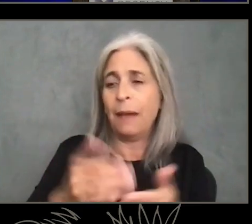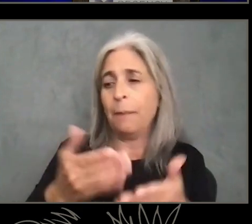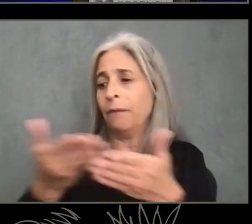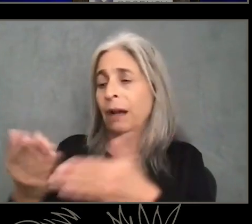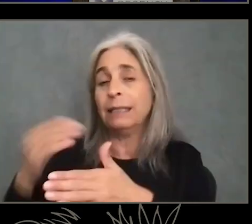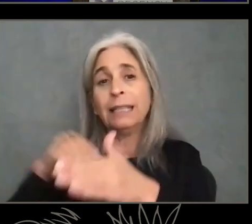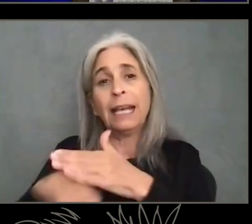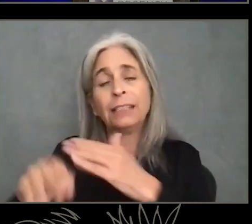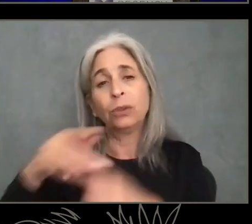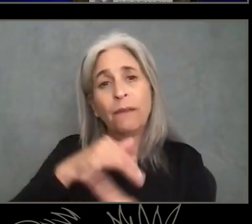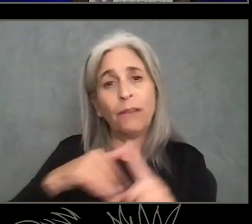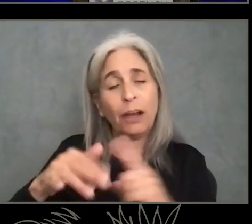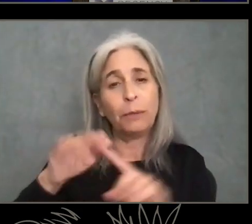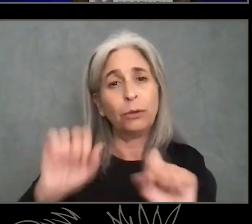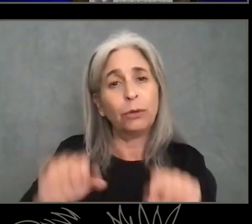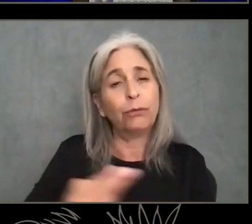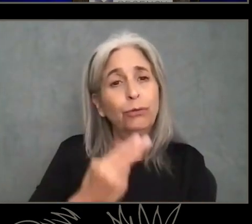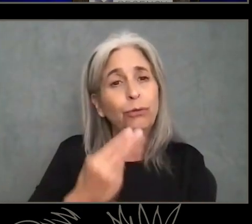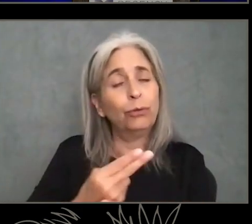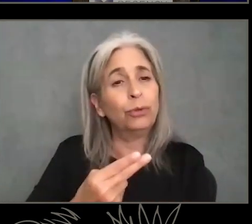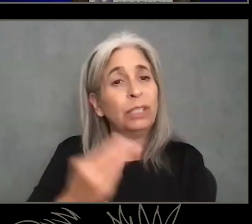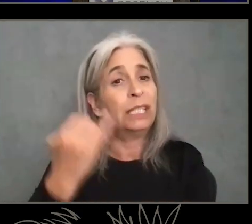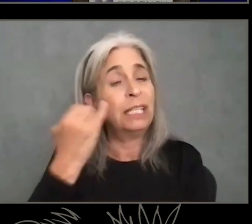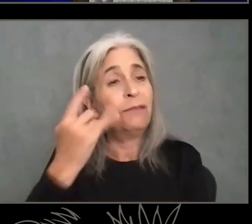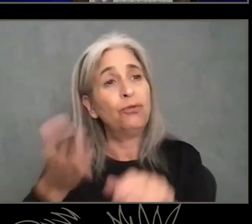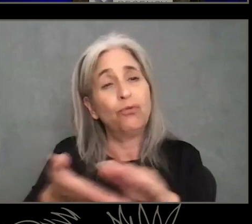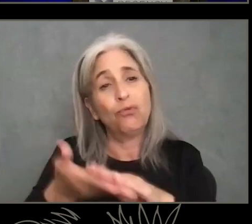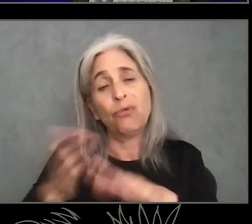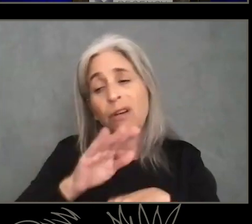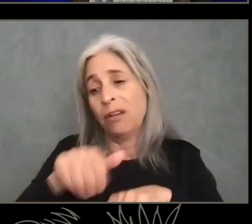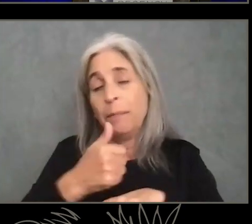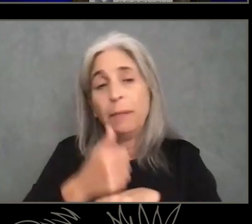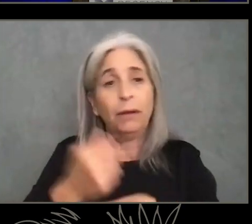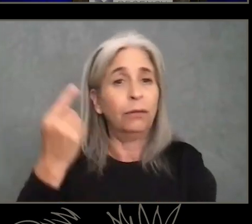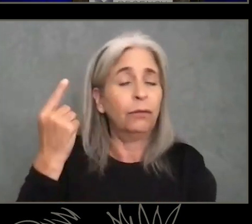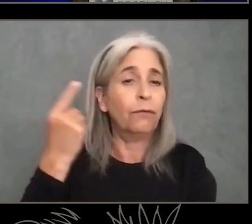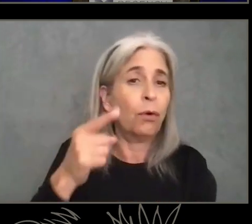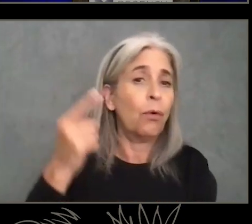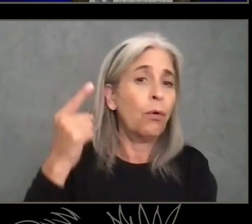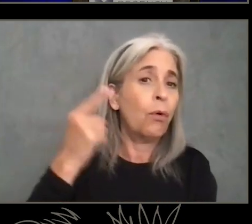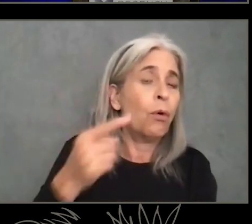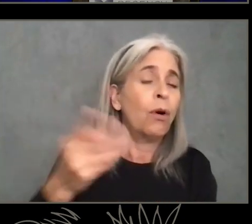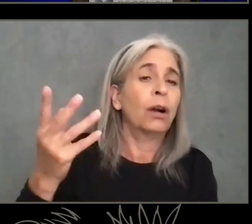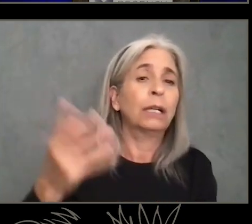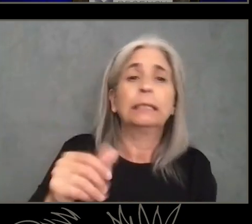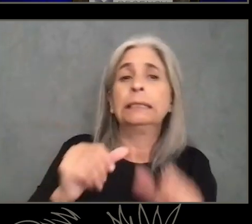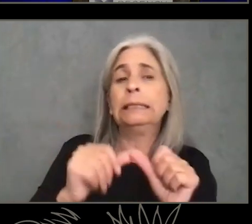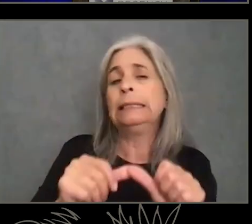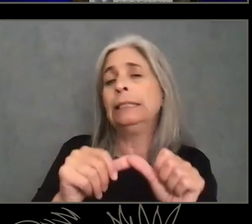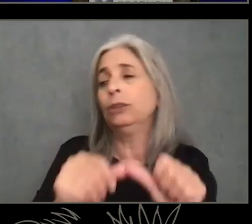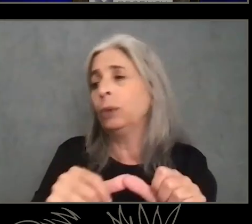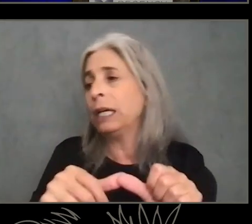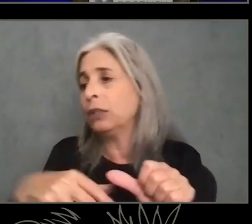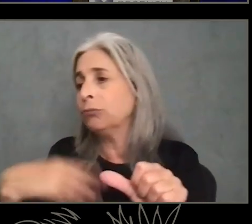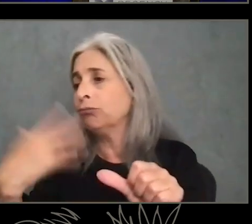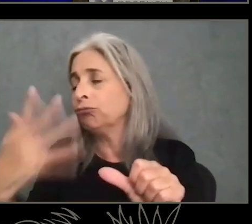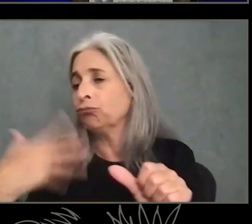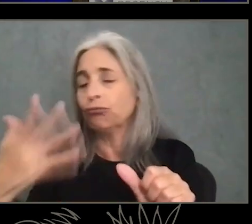these environments that you can use when you run a build to continue